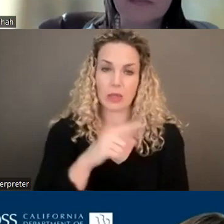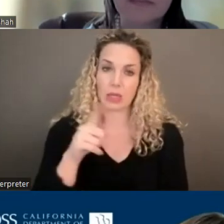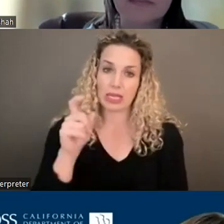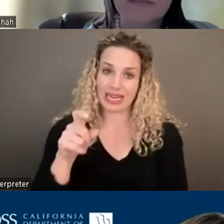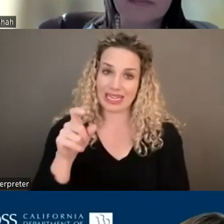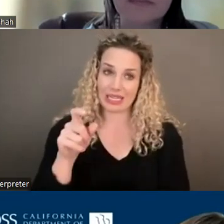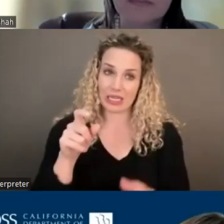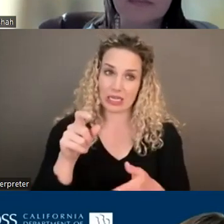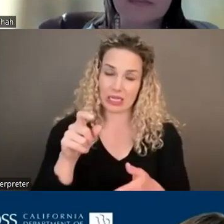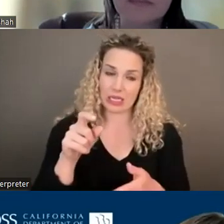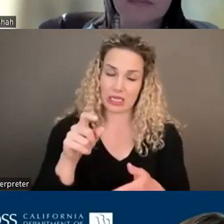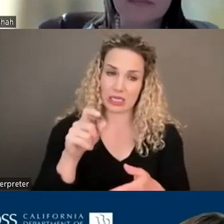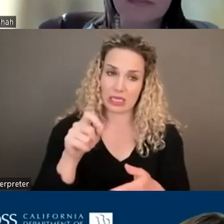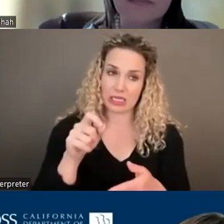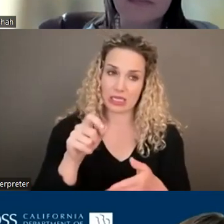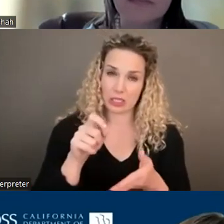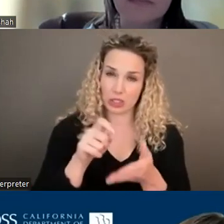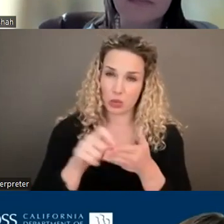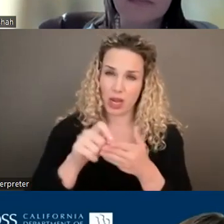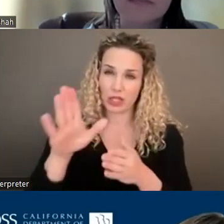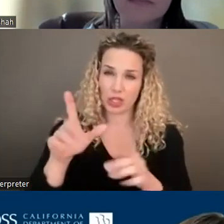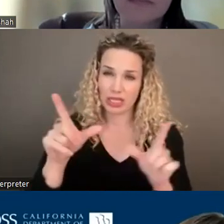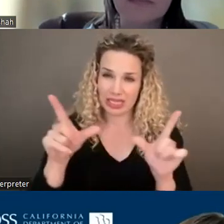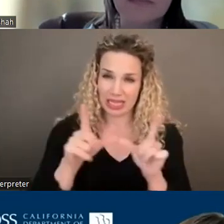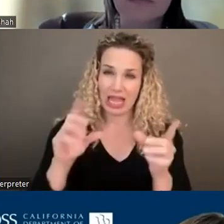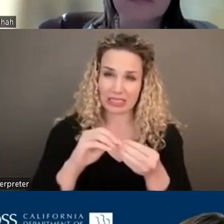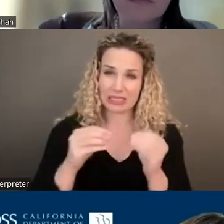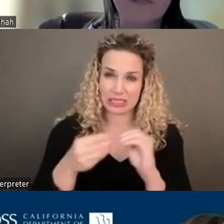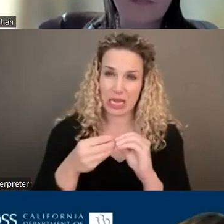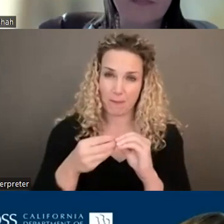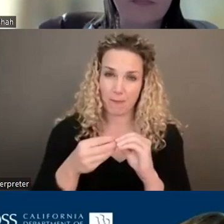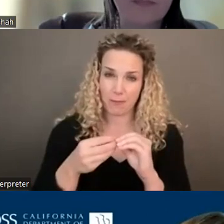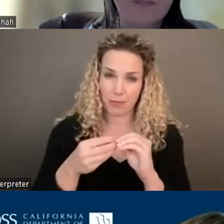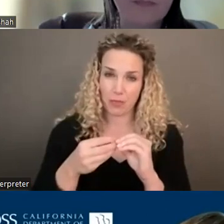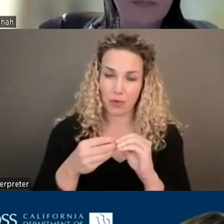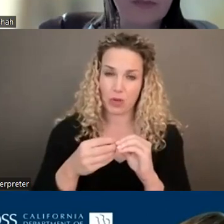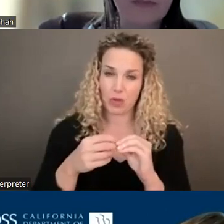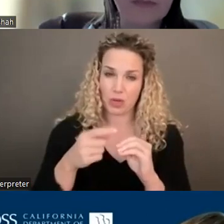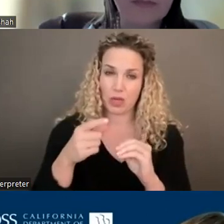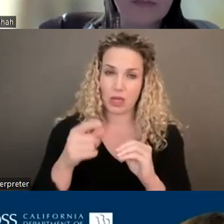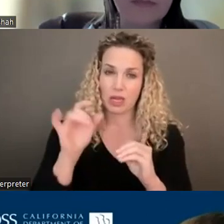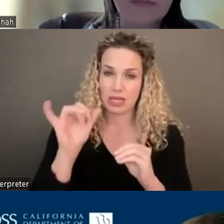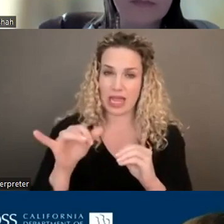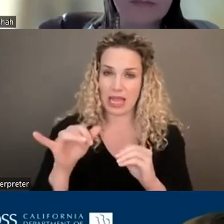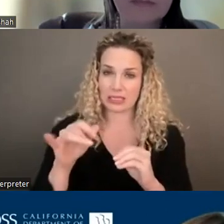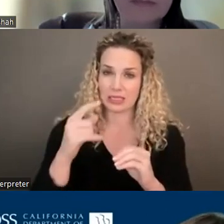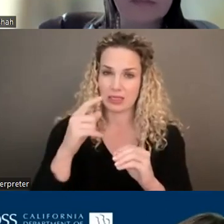write their license, right? Their license number. And this is approved since